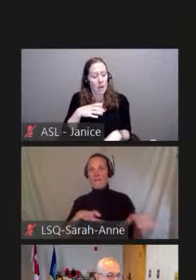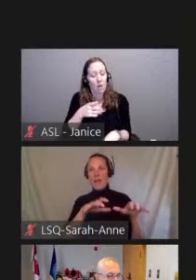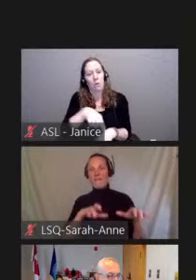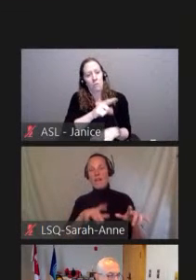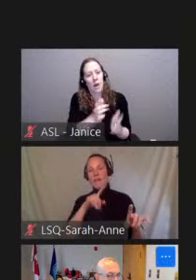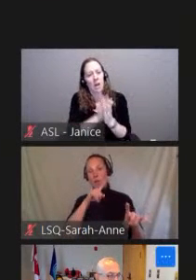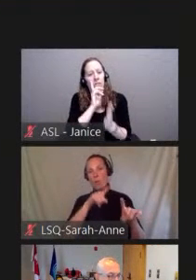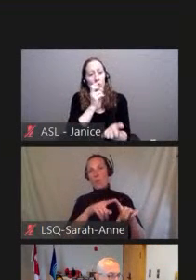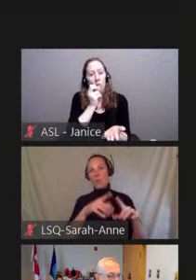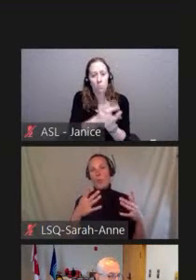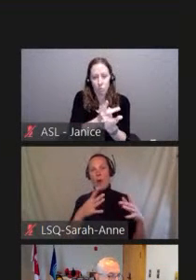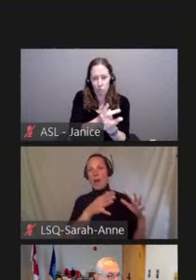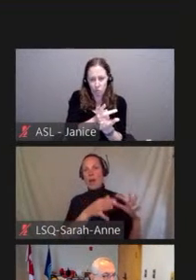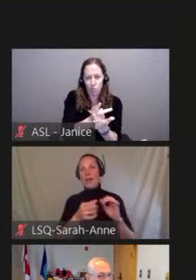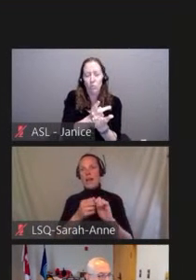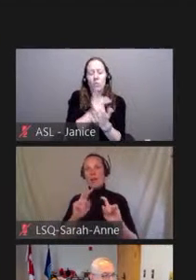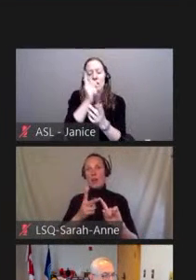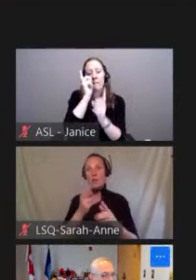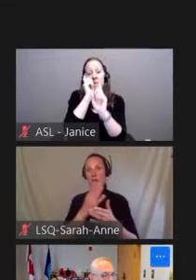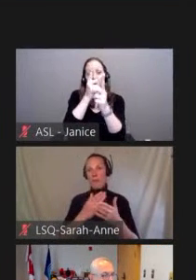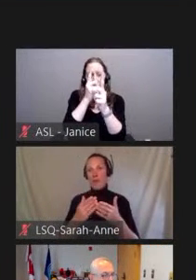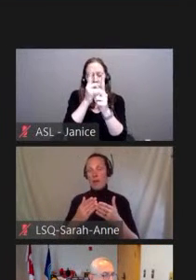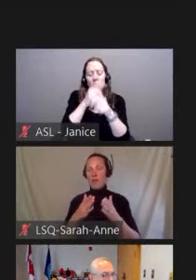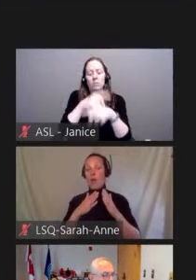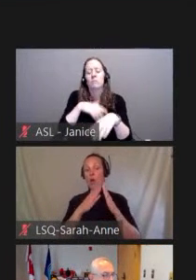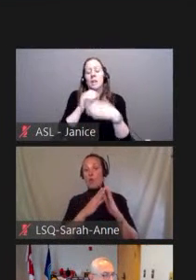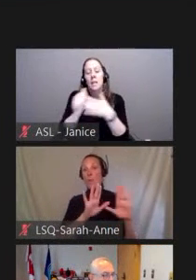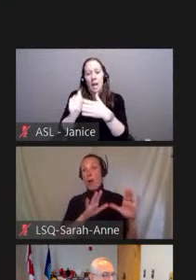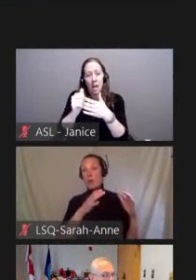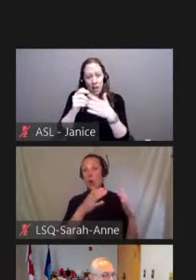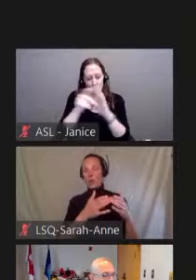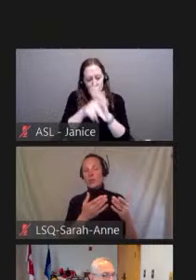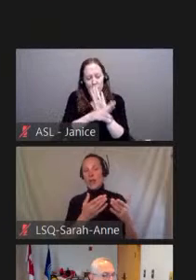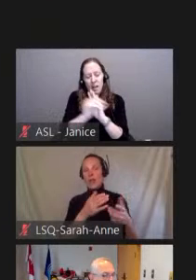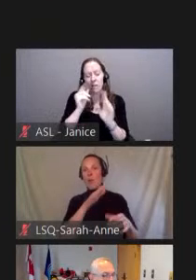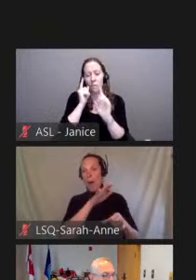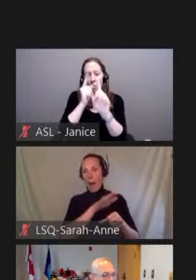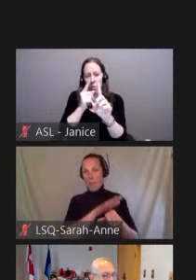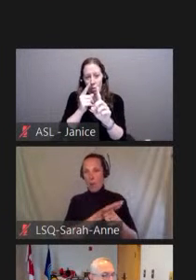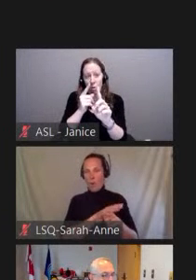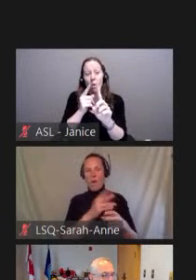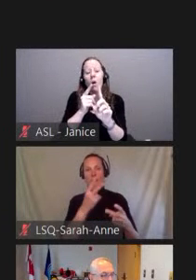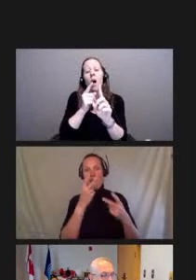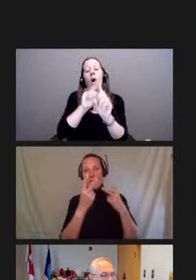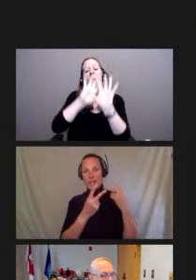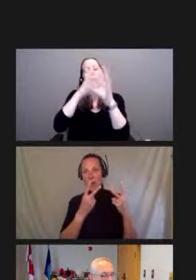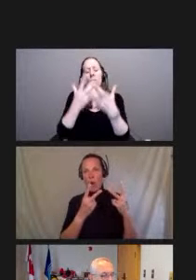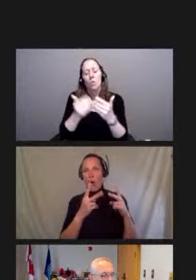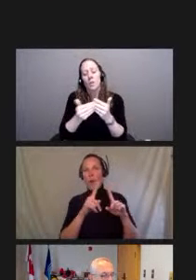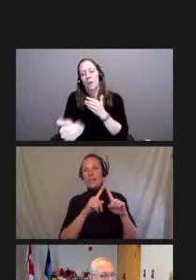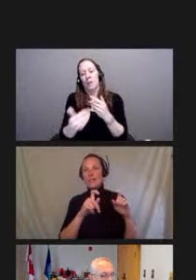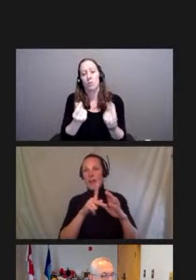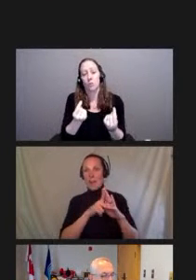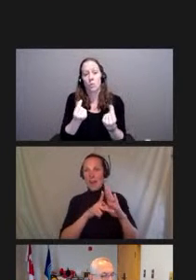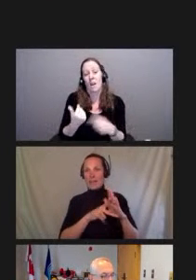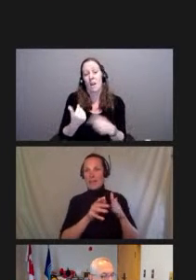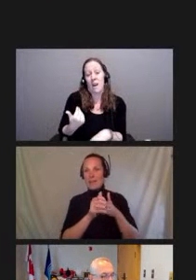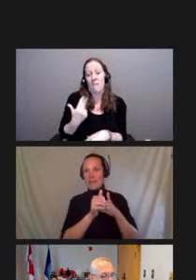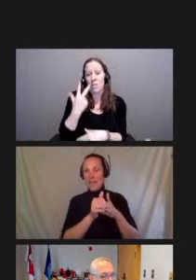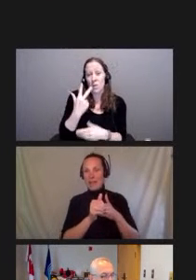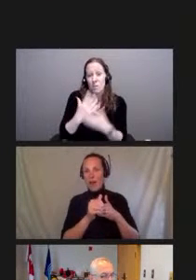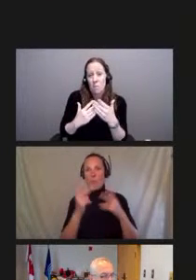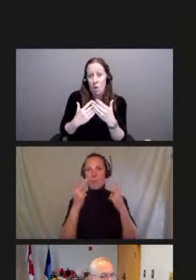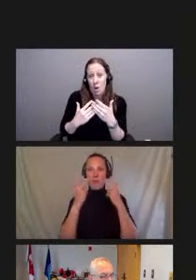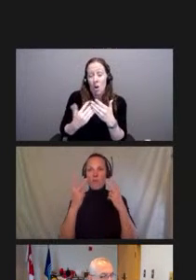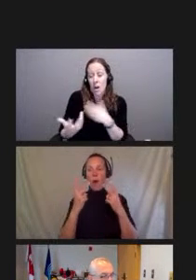proposed vision, guiding principles and goals, and providing an overview of next steps. With 3 series of engagement included